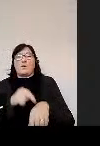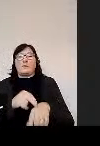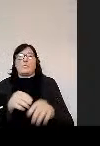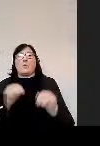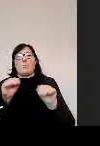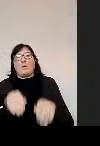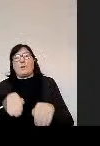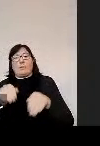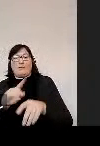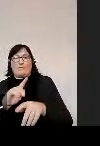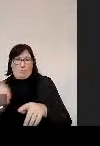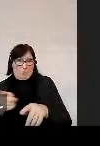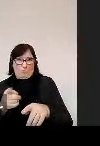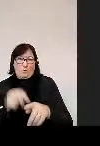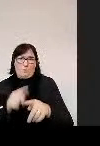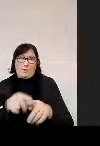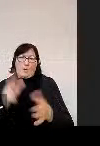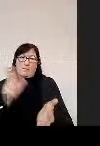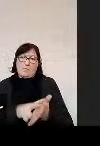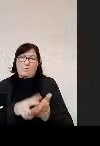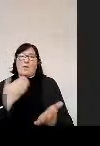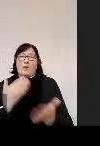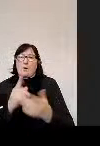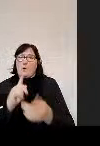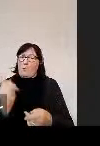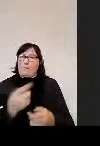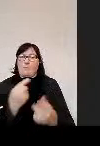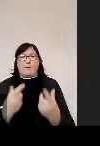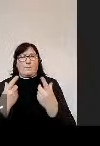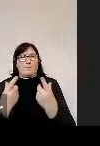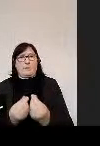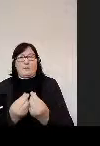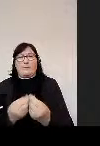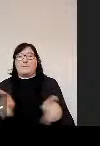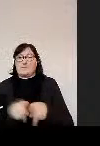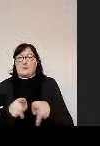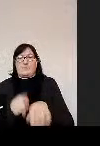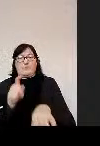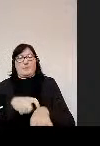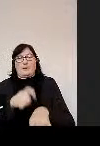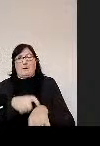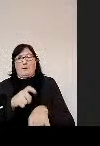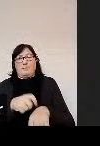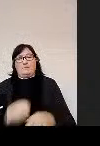submitting another. They can all be done in parallel.